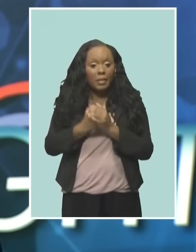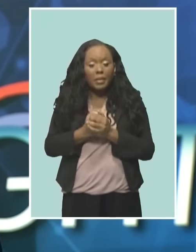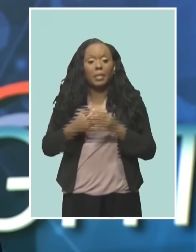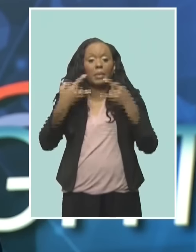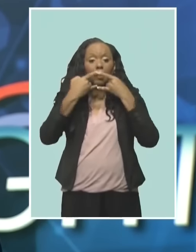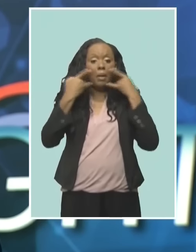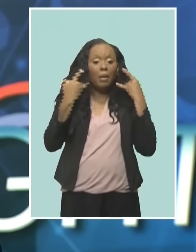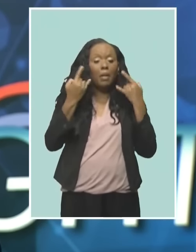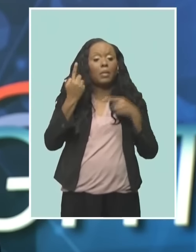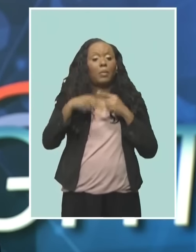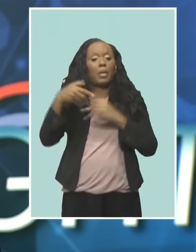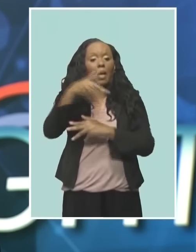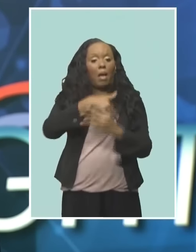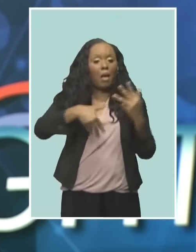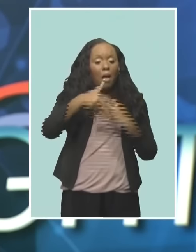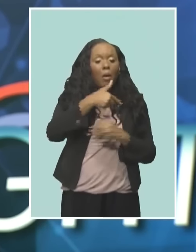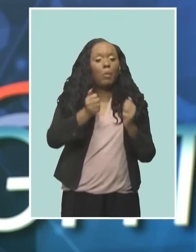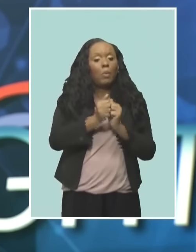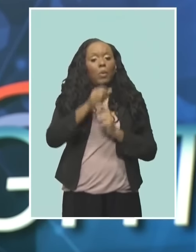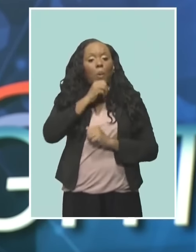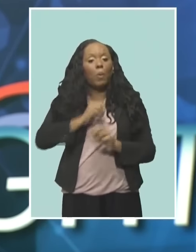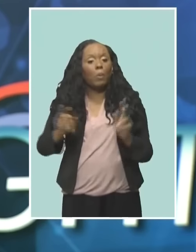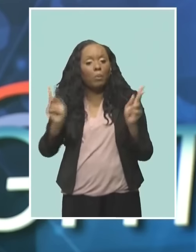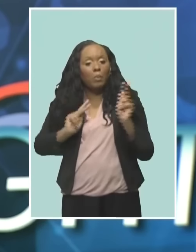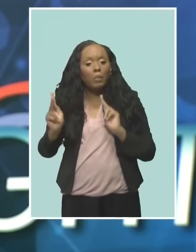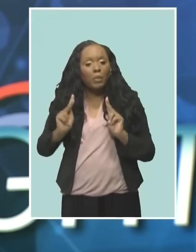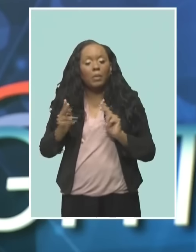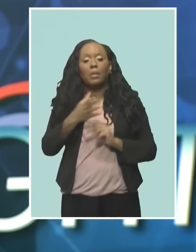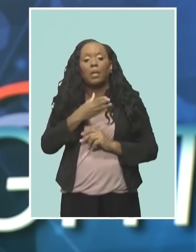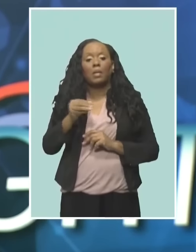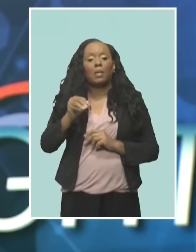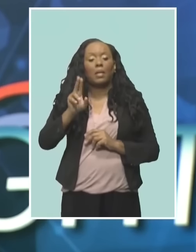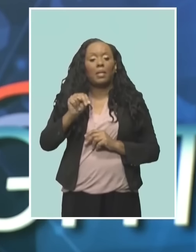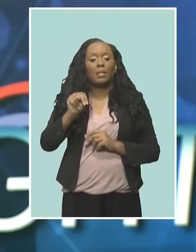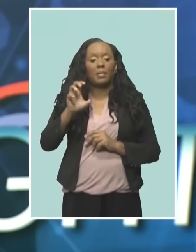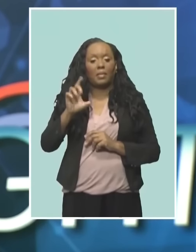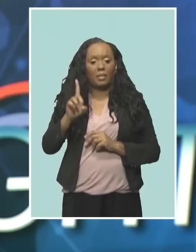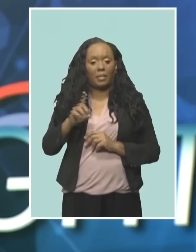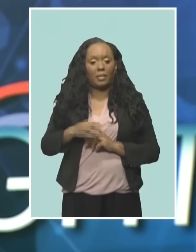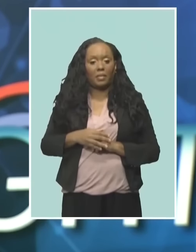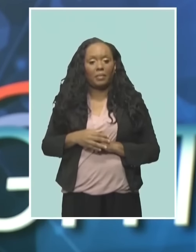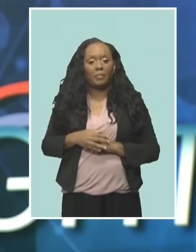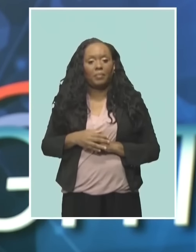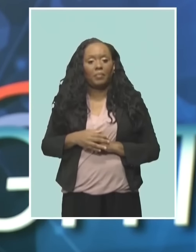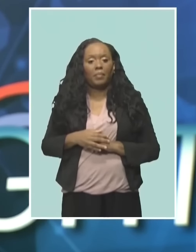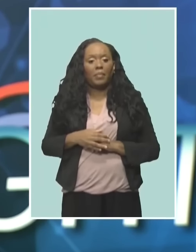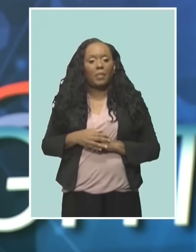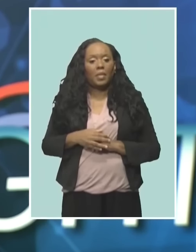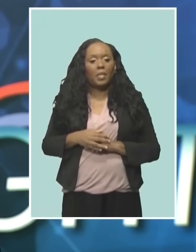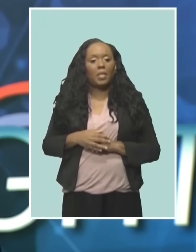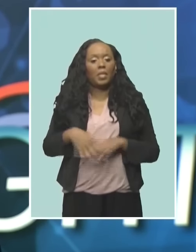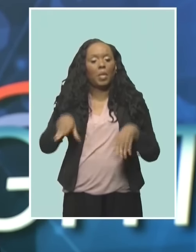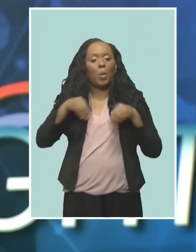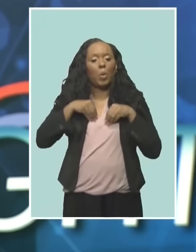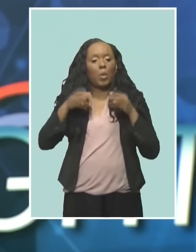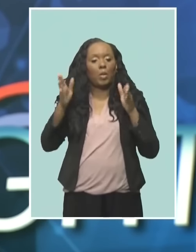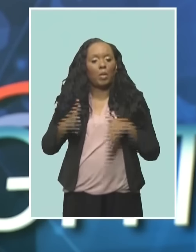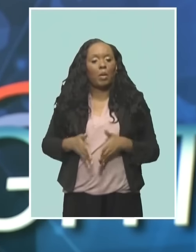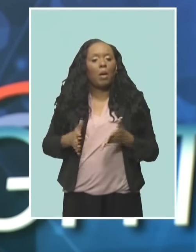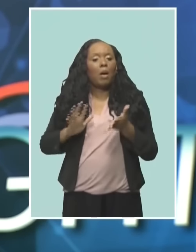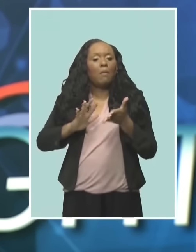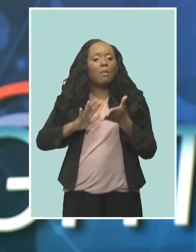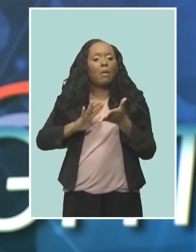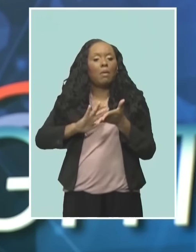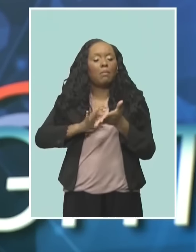when around the elderly and those with non-communicable diseases. Now, owner of Felimar Plus Pharmacy and former president of the